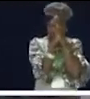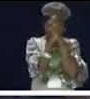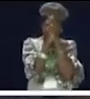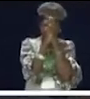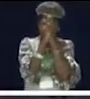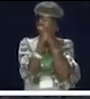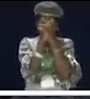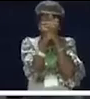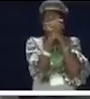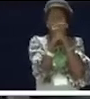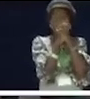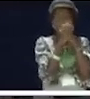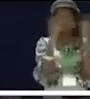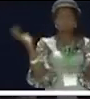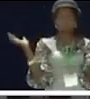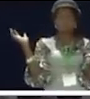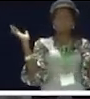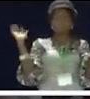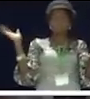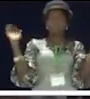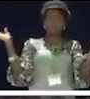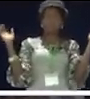Mercy, O Lord.